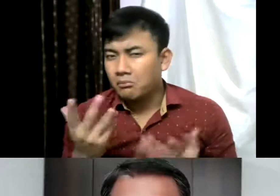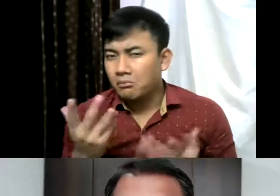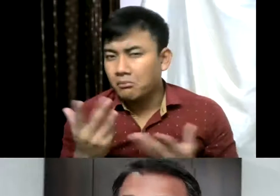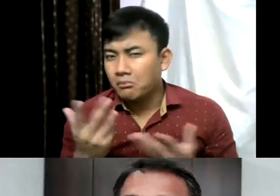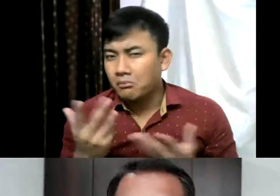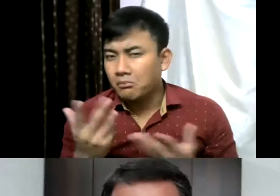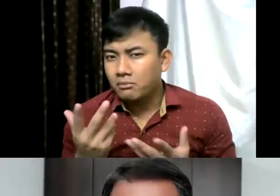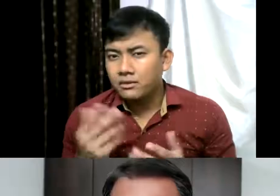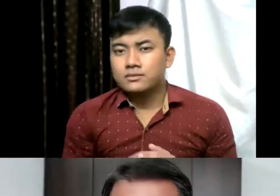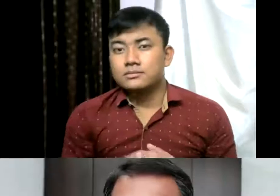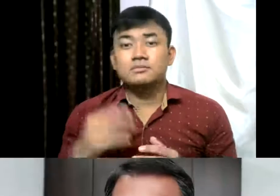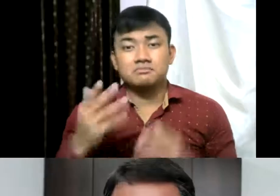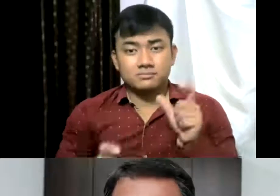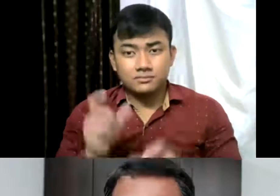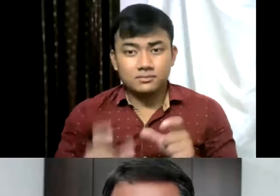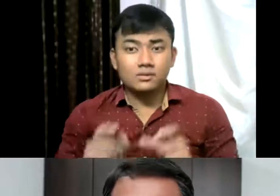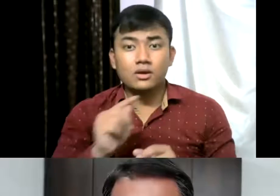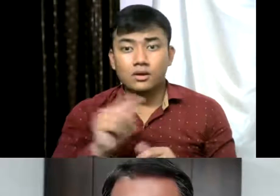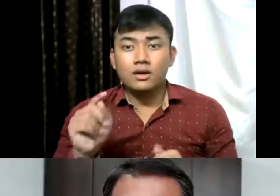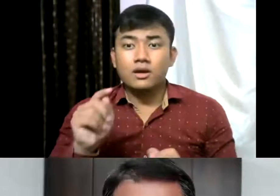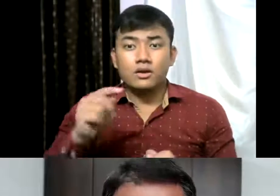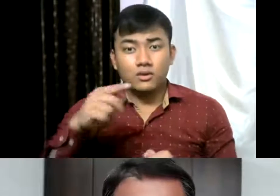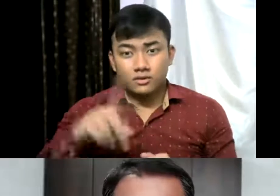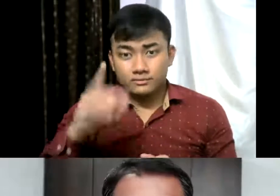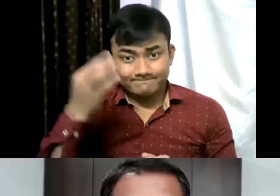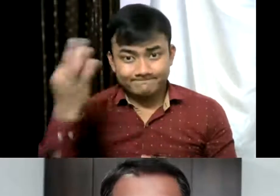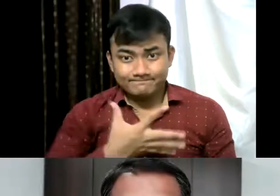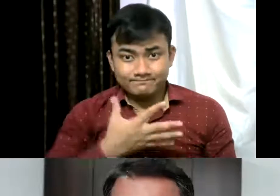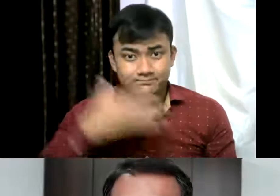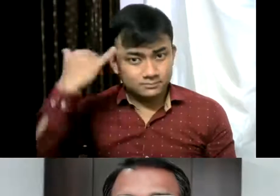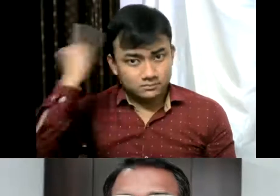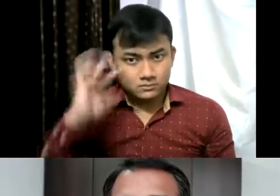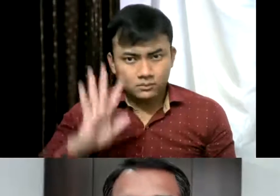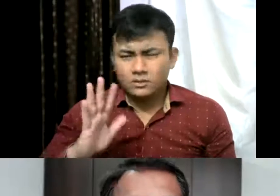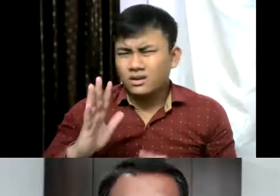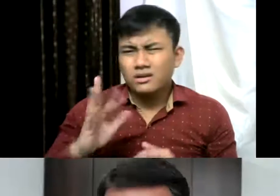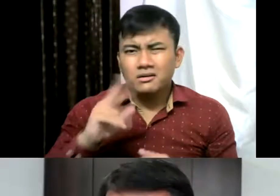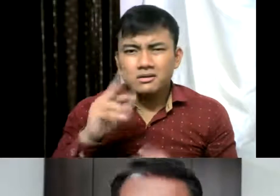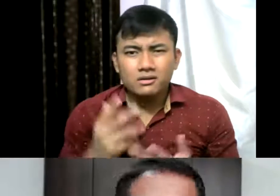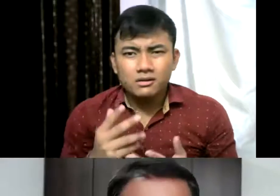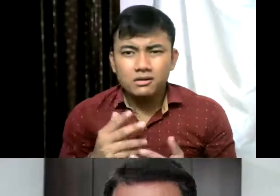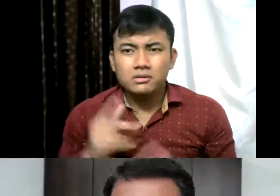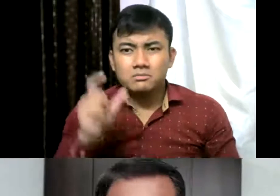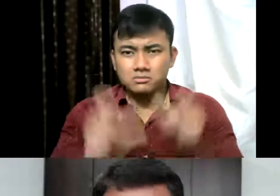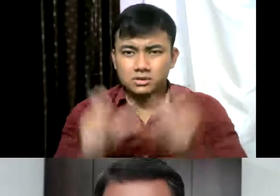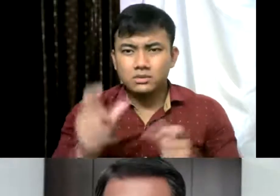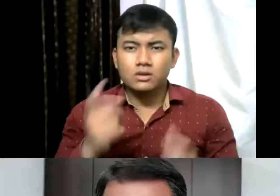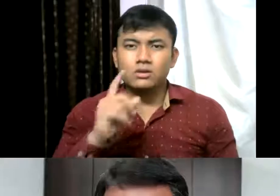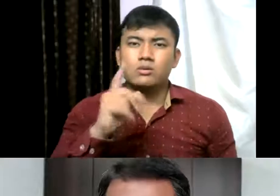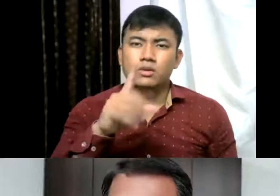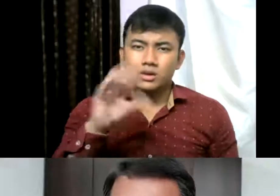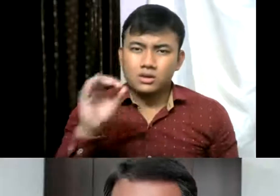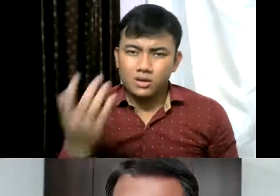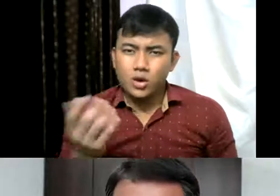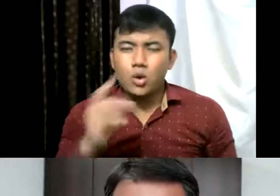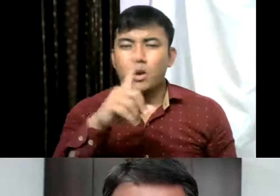underwent a fundamental shift during the pandemic, at least what was evident from the hundreds and thousands of messages that we